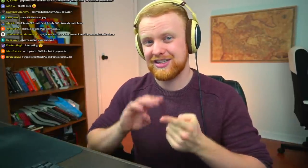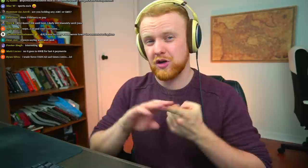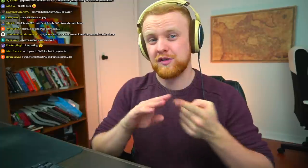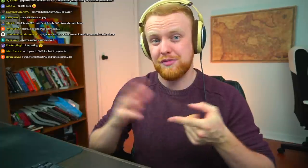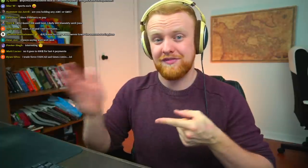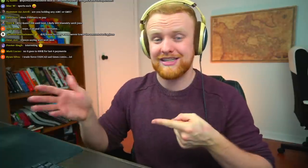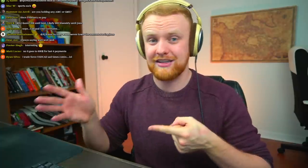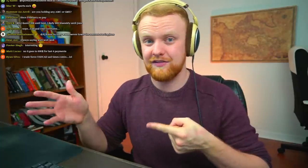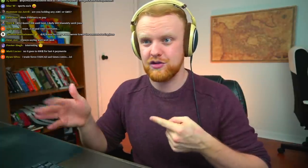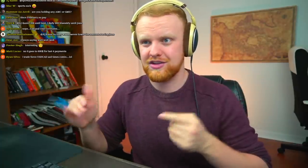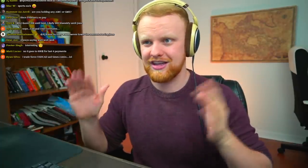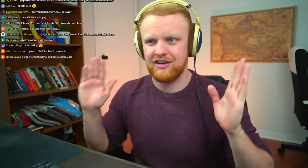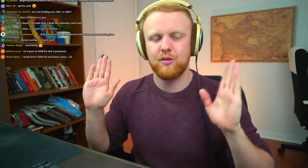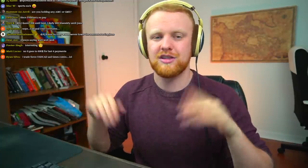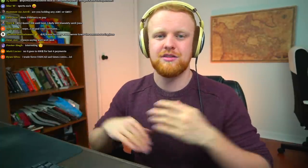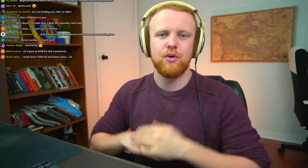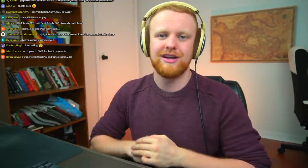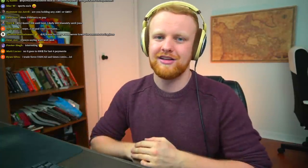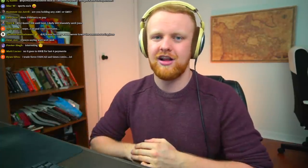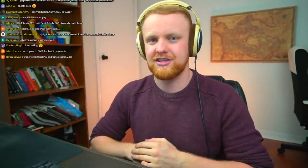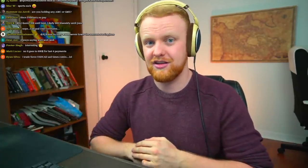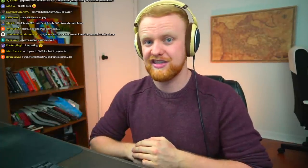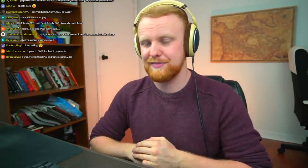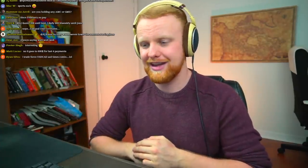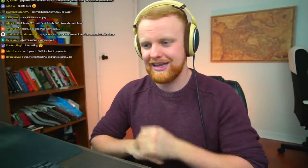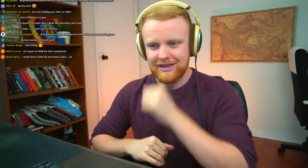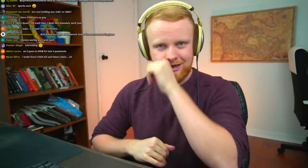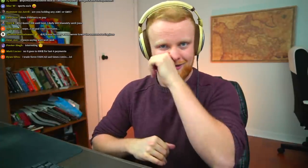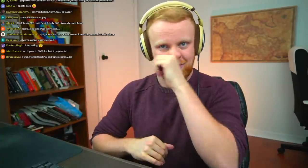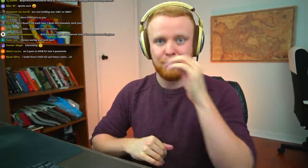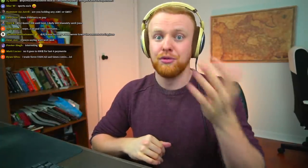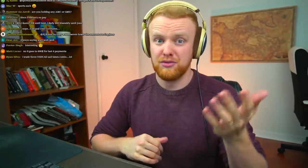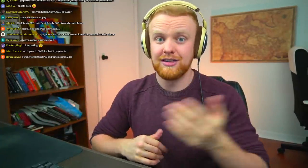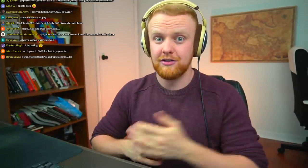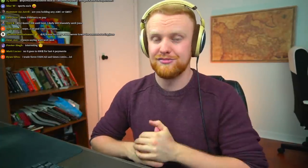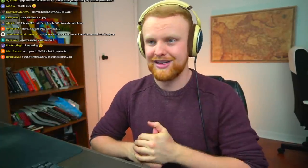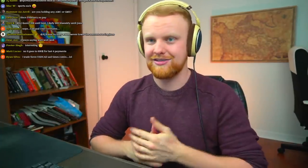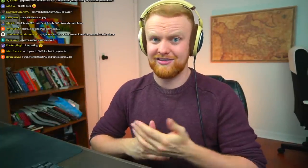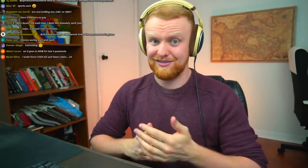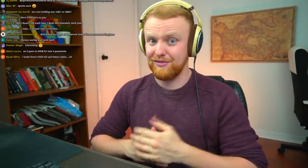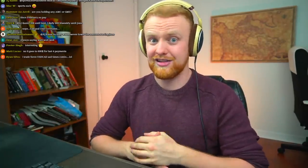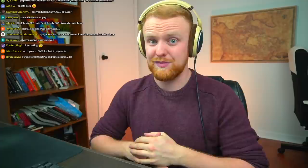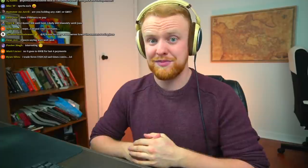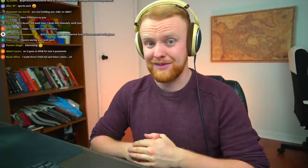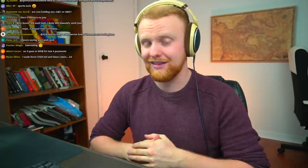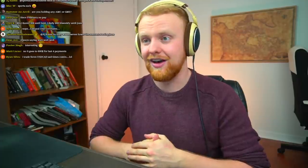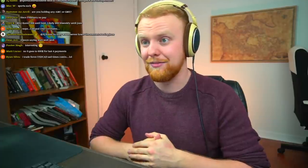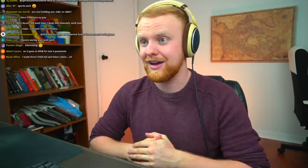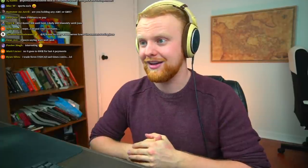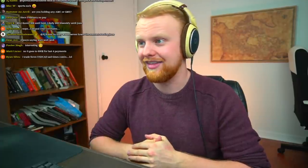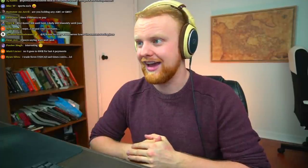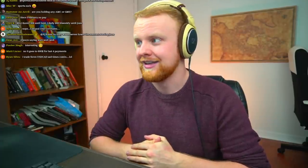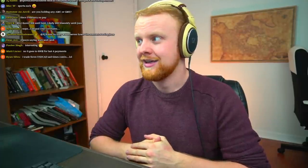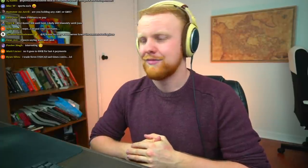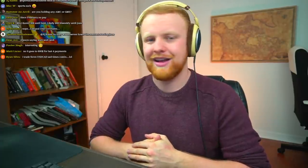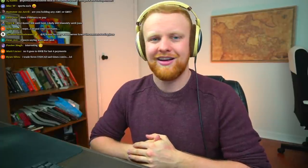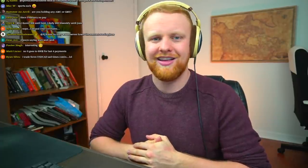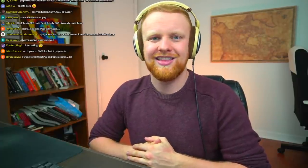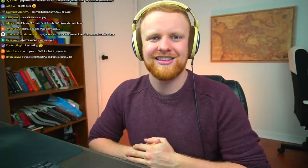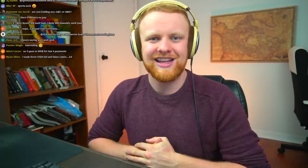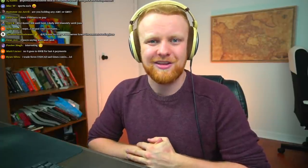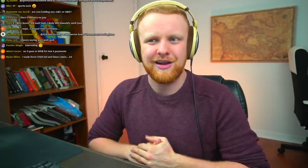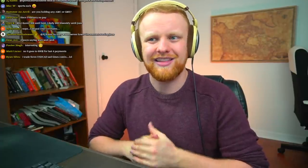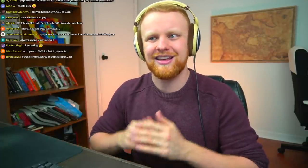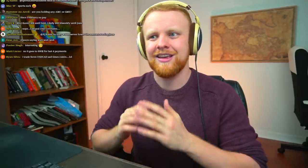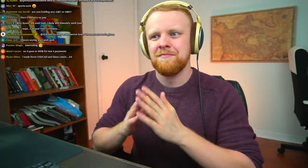they'll be discouraged from investing in the future, thinking, oh, what's the point? I lost all this money. For people who did lose money, certainly lots of people made a lot of money on that. But